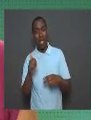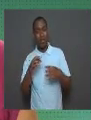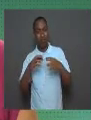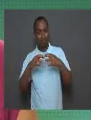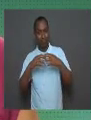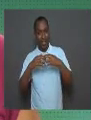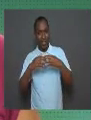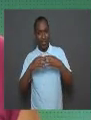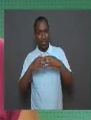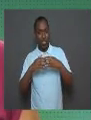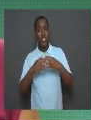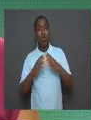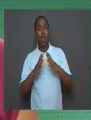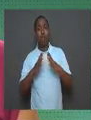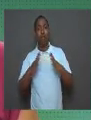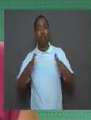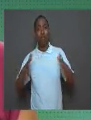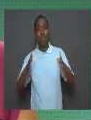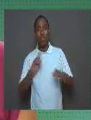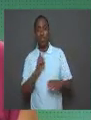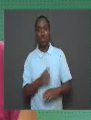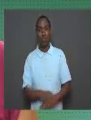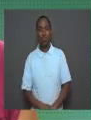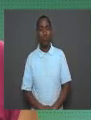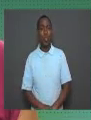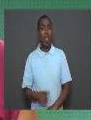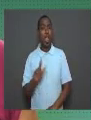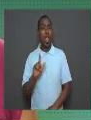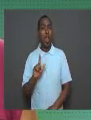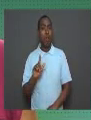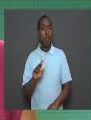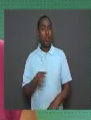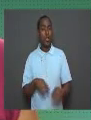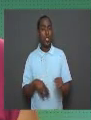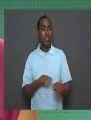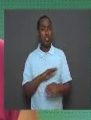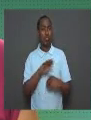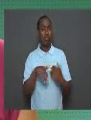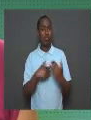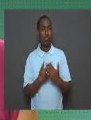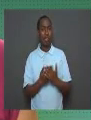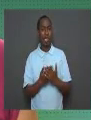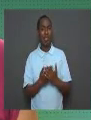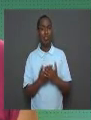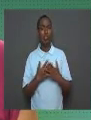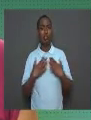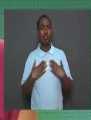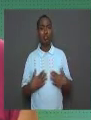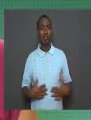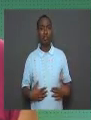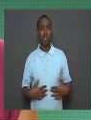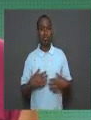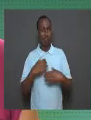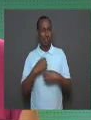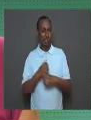larger. Lymph moves throughout the body by the squeezing of muscle